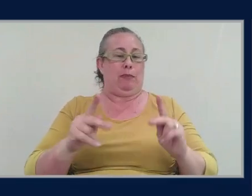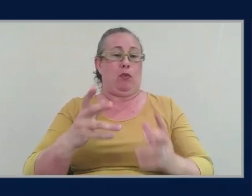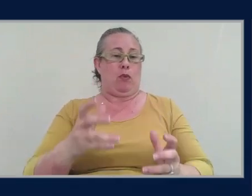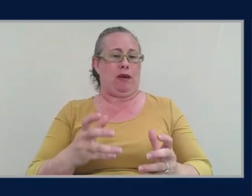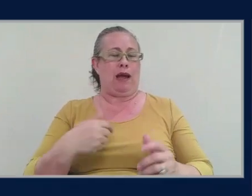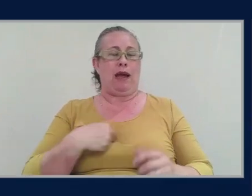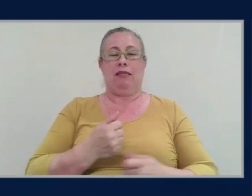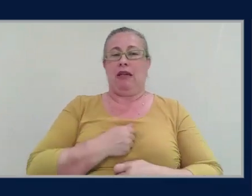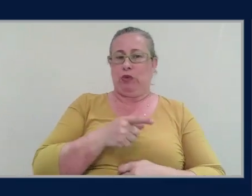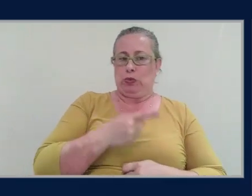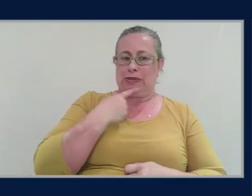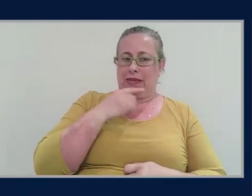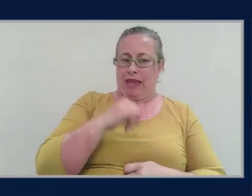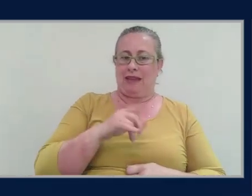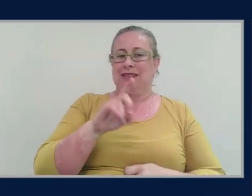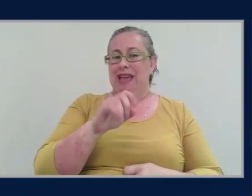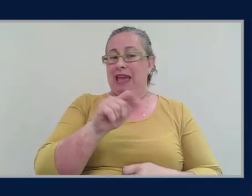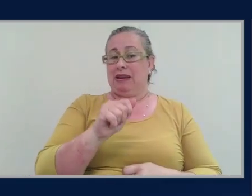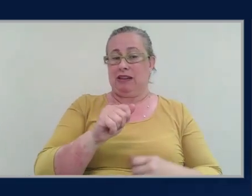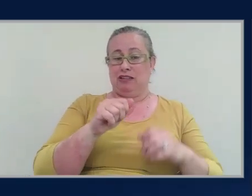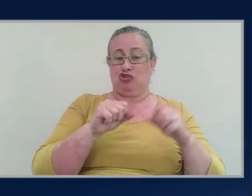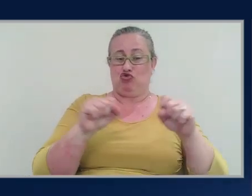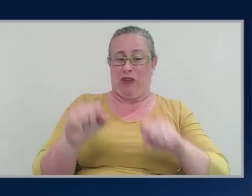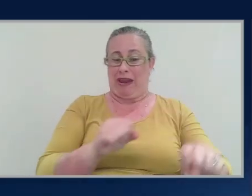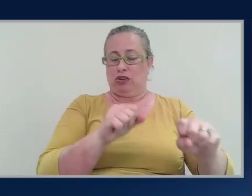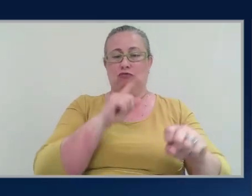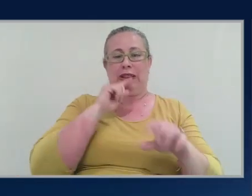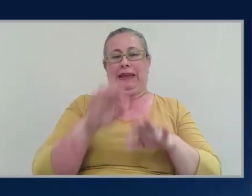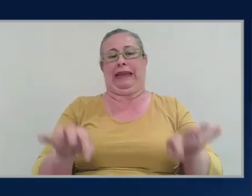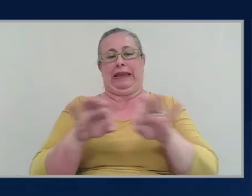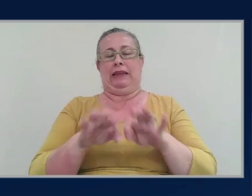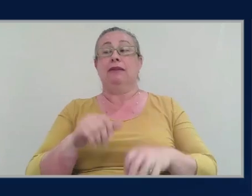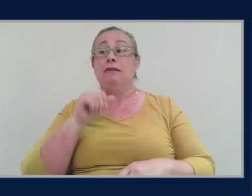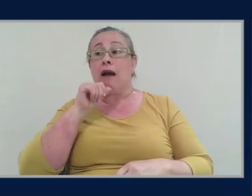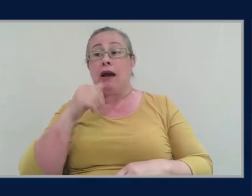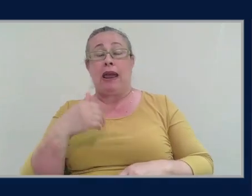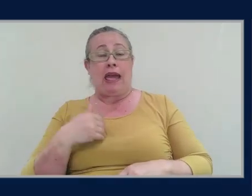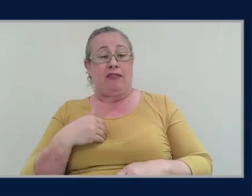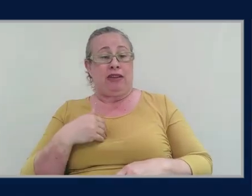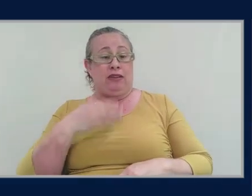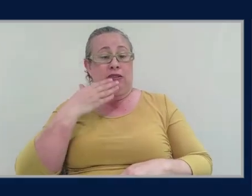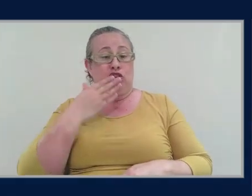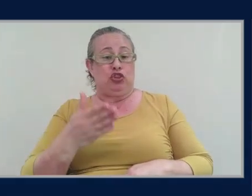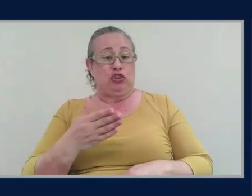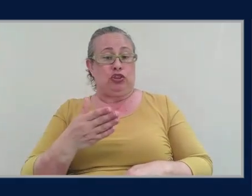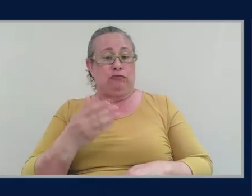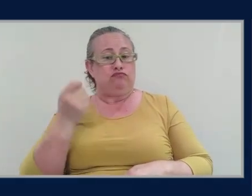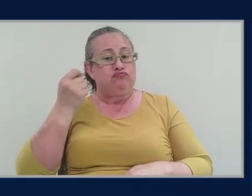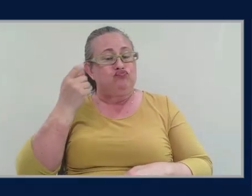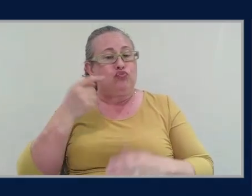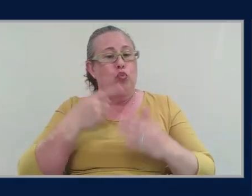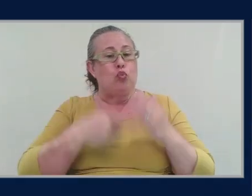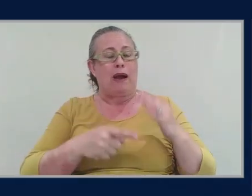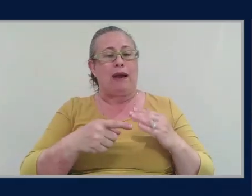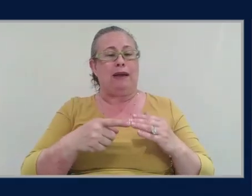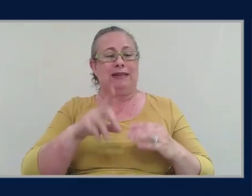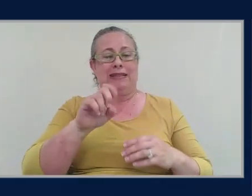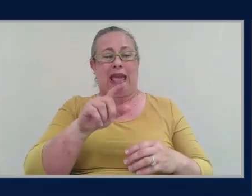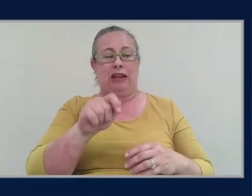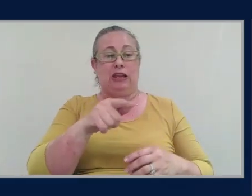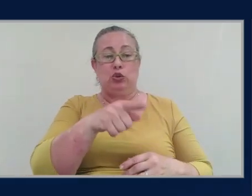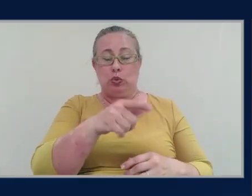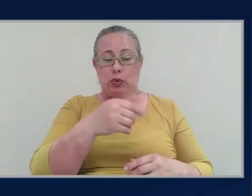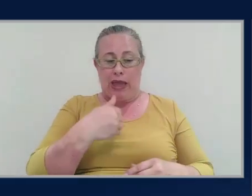said that, John. The data strategy is really key, right? Not having a good handle on what data you already have